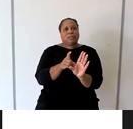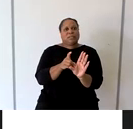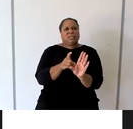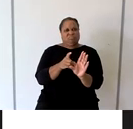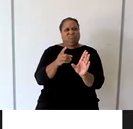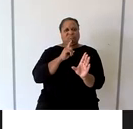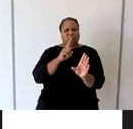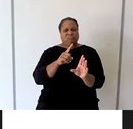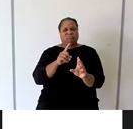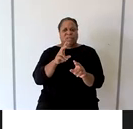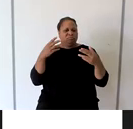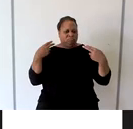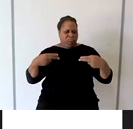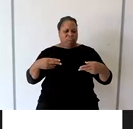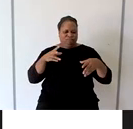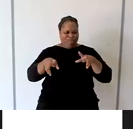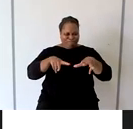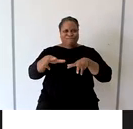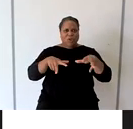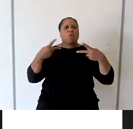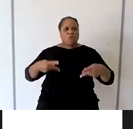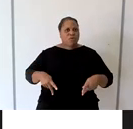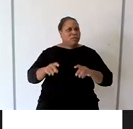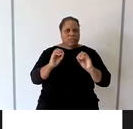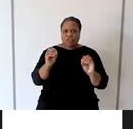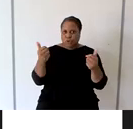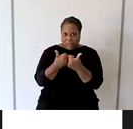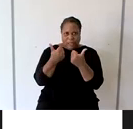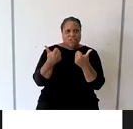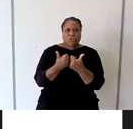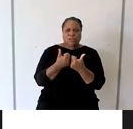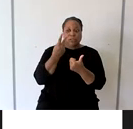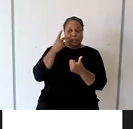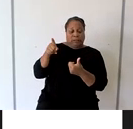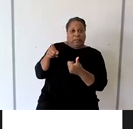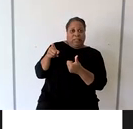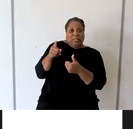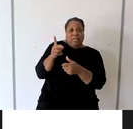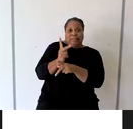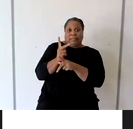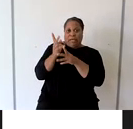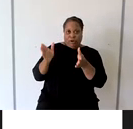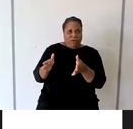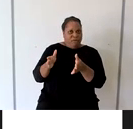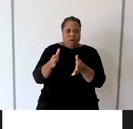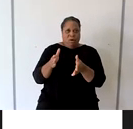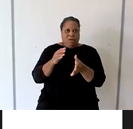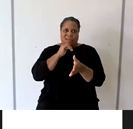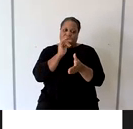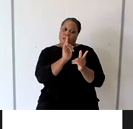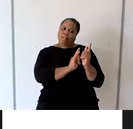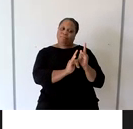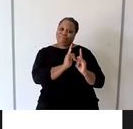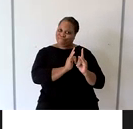person, a lot of the times they're seen as more of a caregiving role versus as a romantic partner.